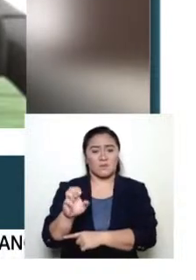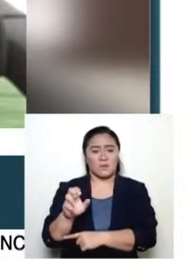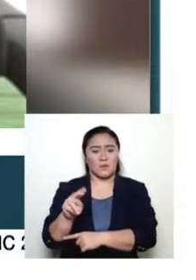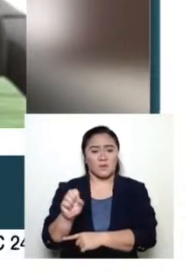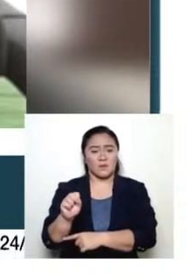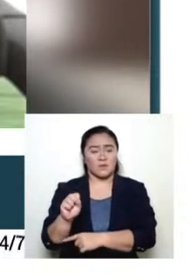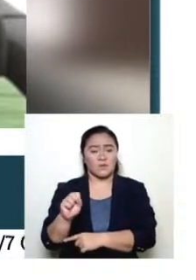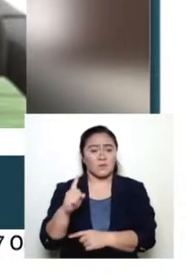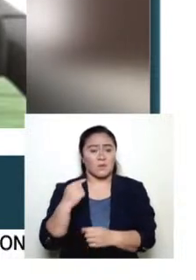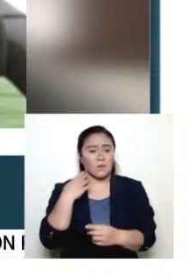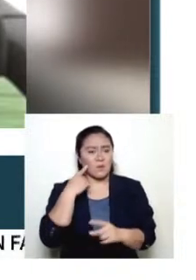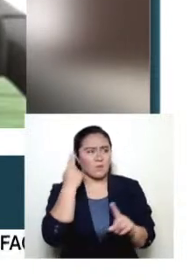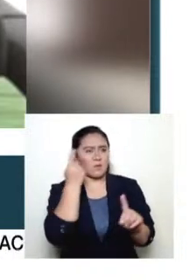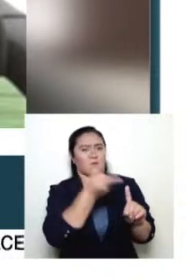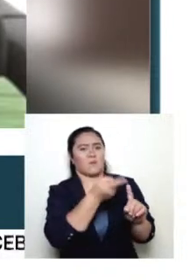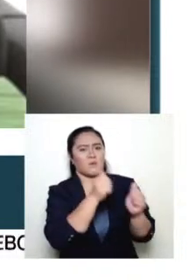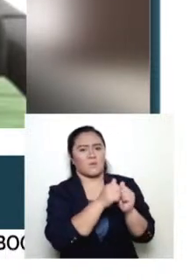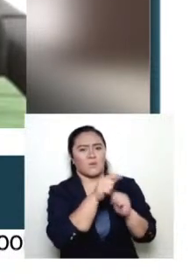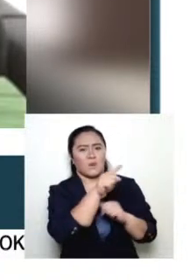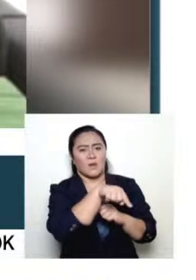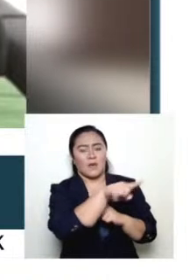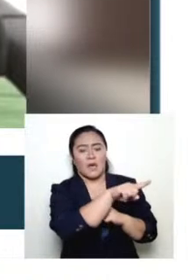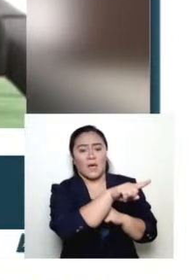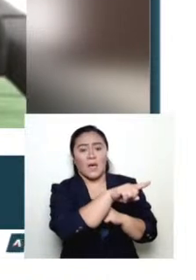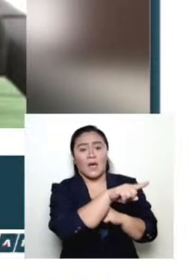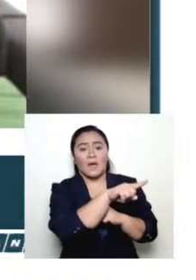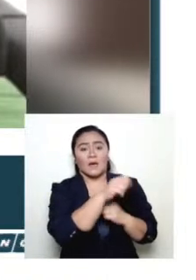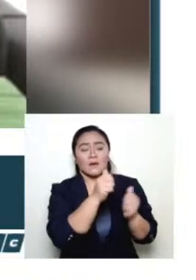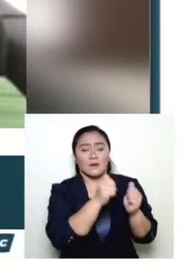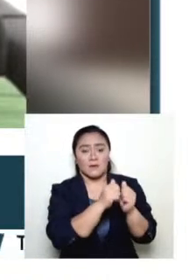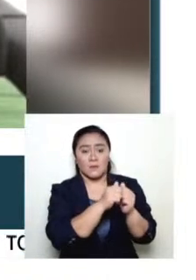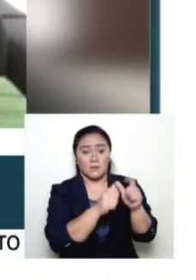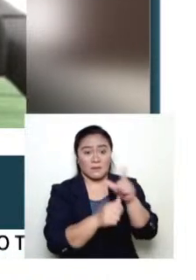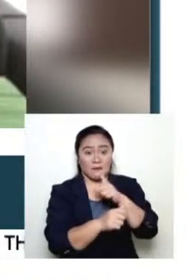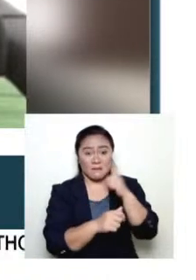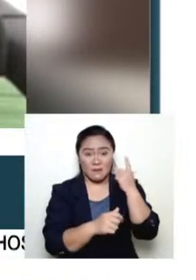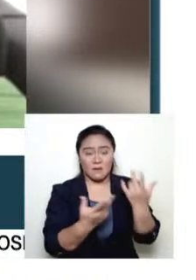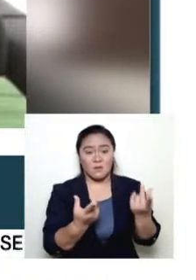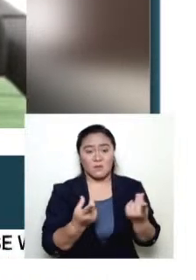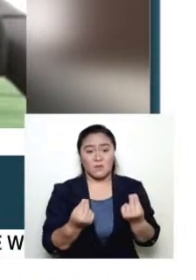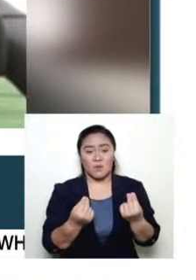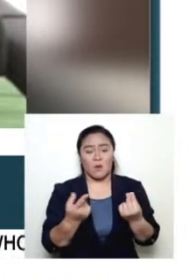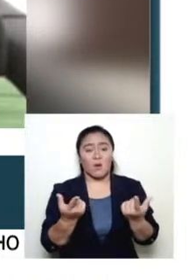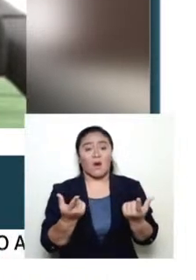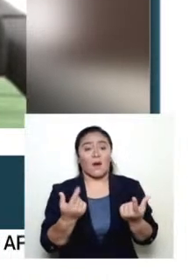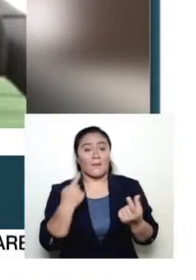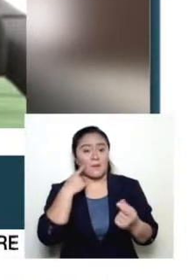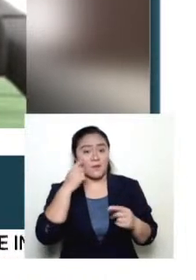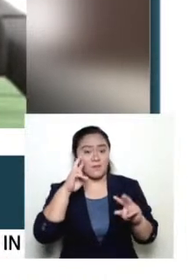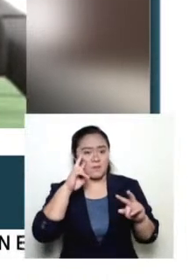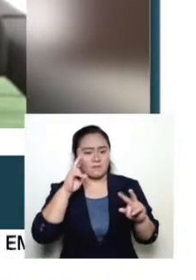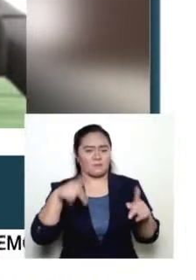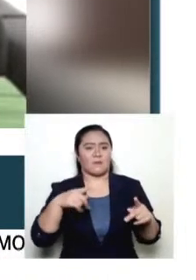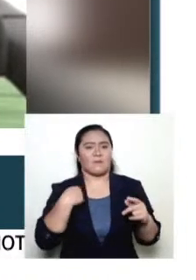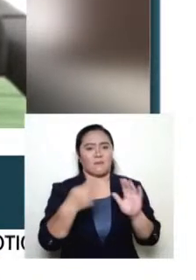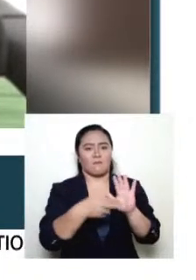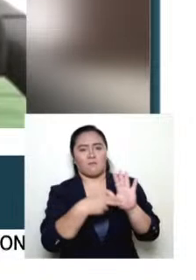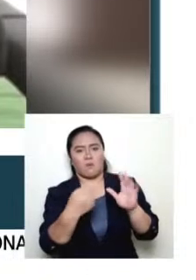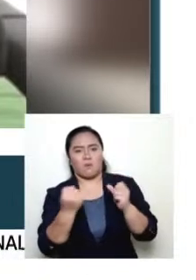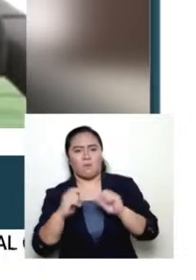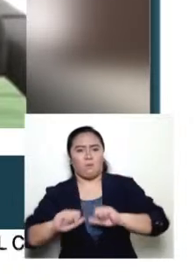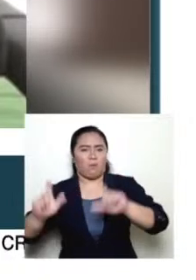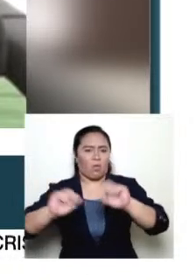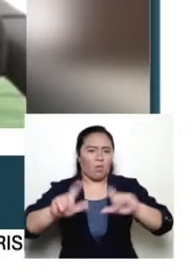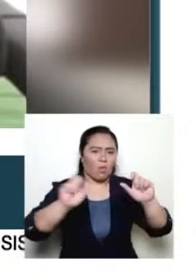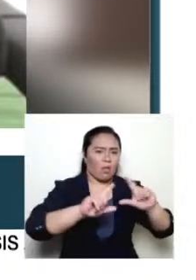dapat matapang ka. Hindi ka dapat duwag sa debate, ordering your minions to attack the Vice President, red tagging, bayaran, without